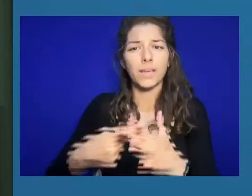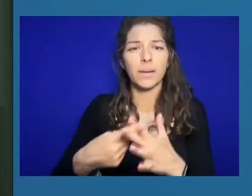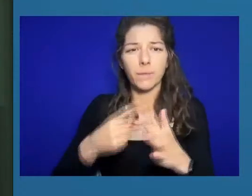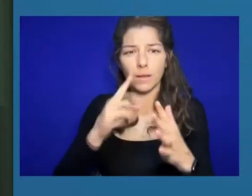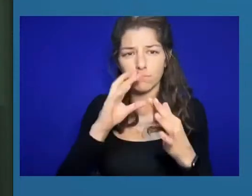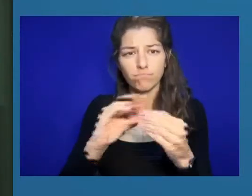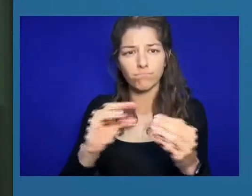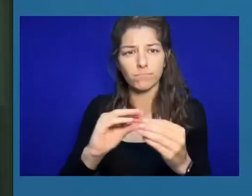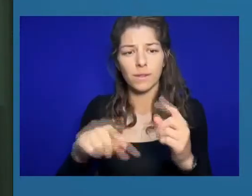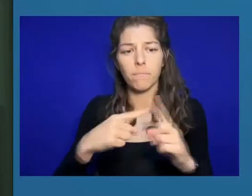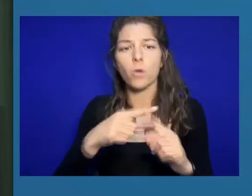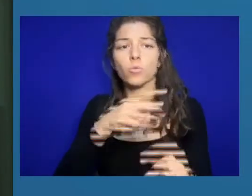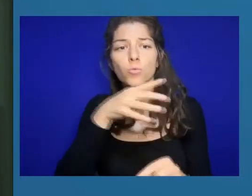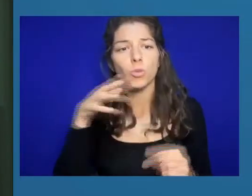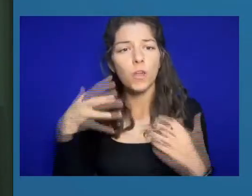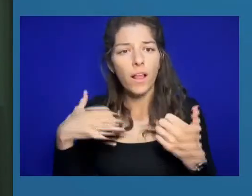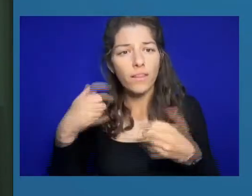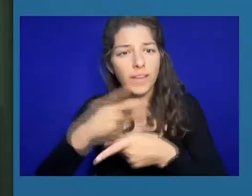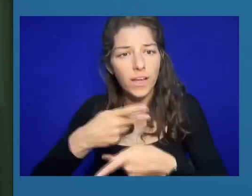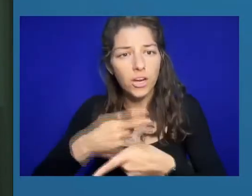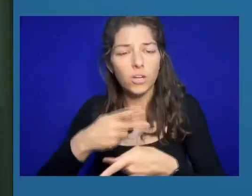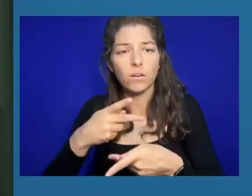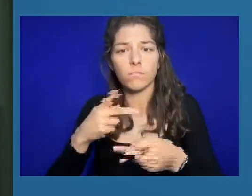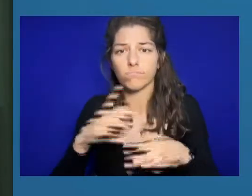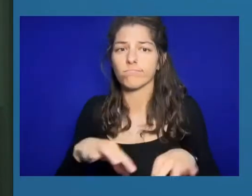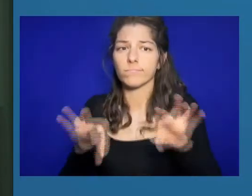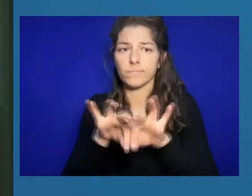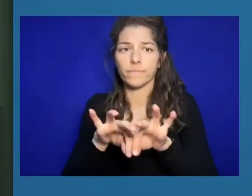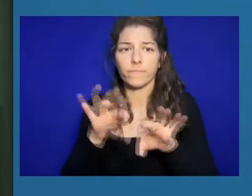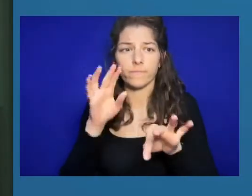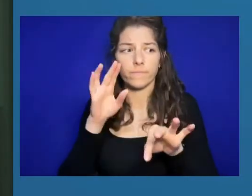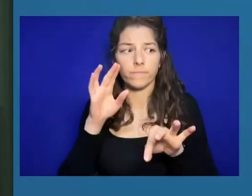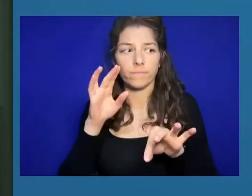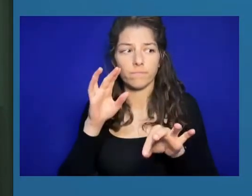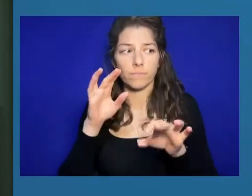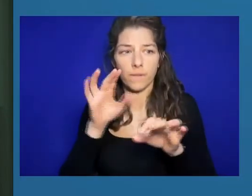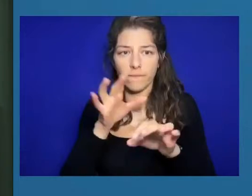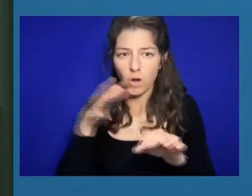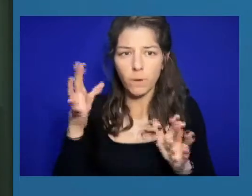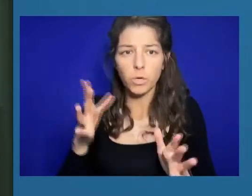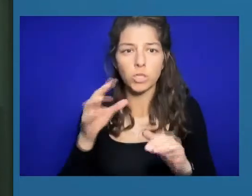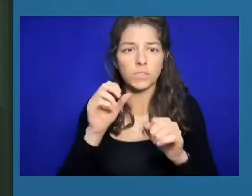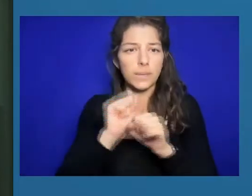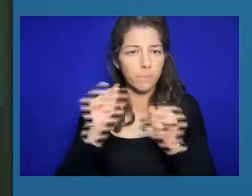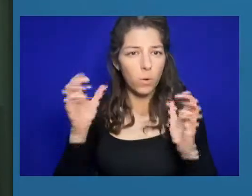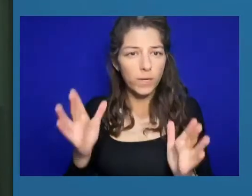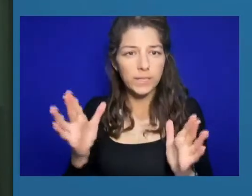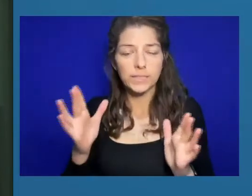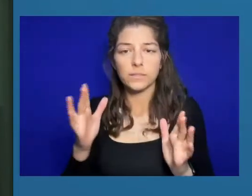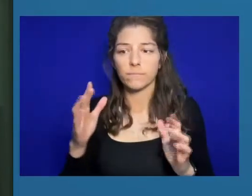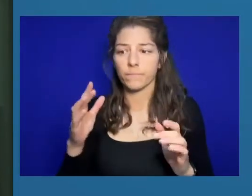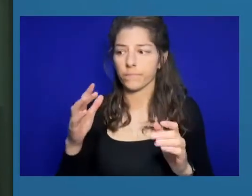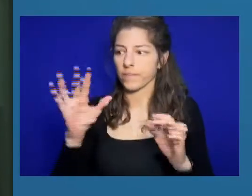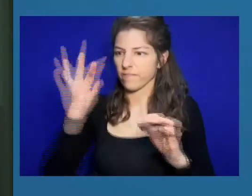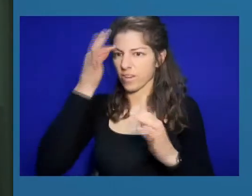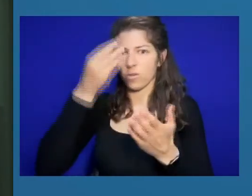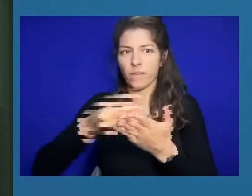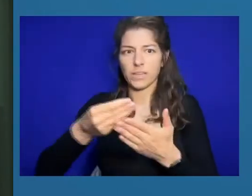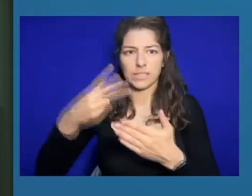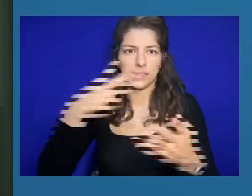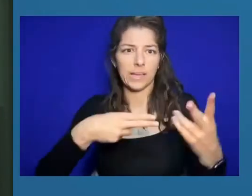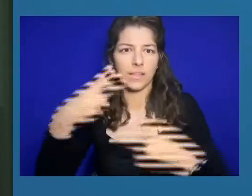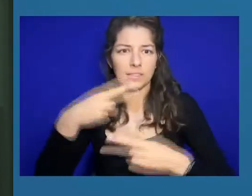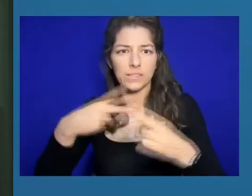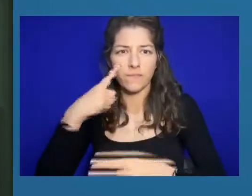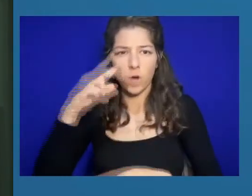rural health care, an issue critical for the North Country farmers and their employees. Cuts to the federal funding for hospitals